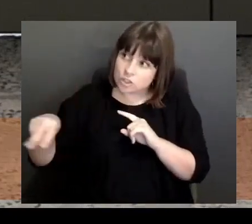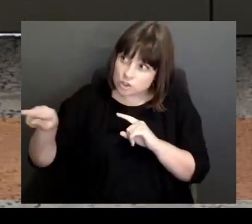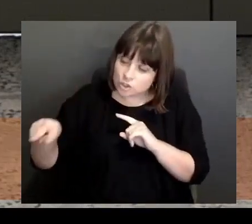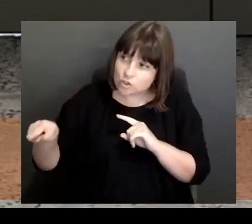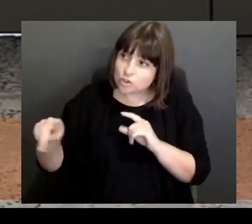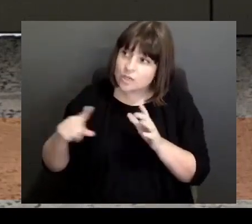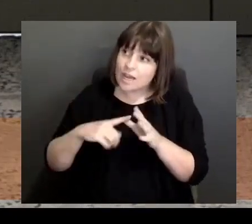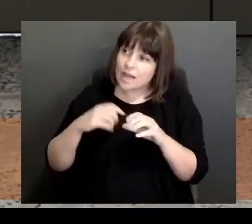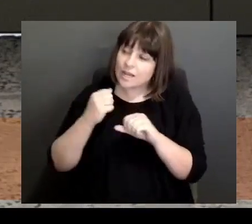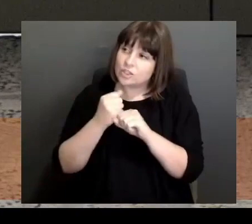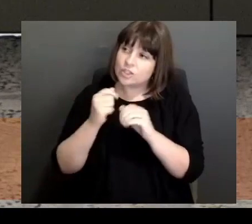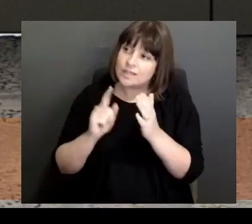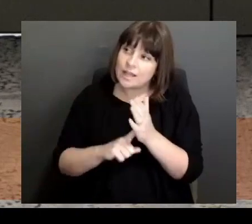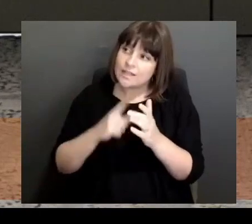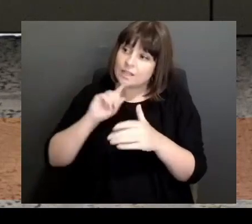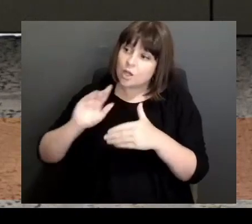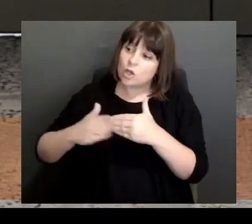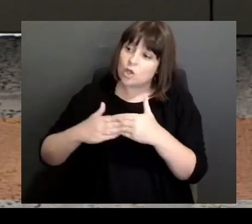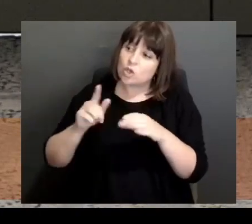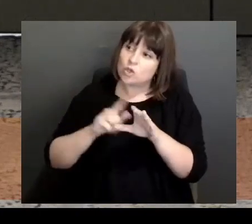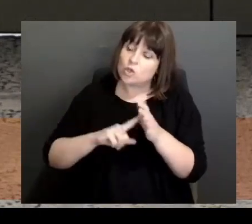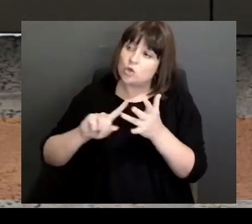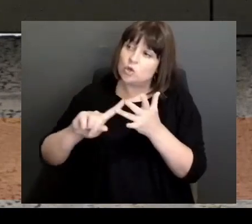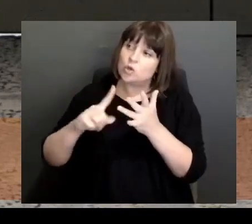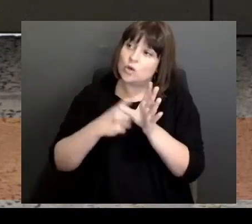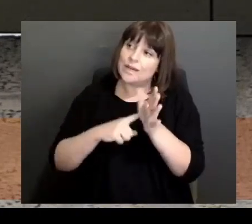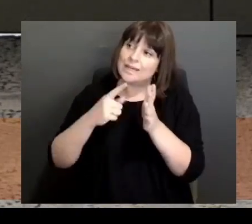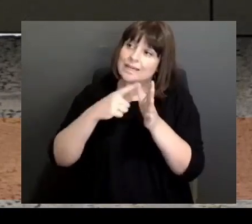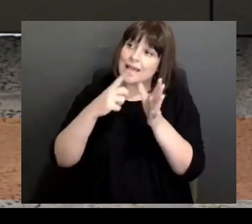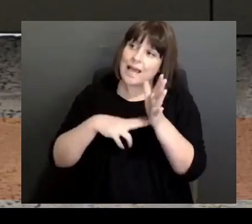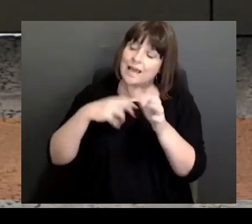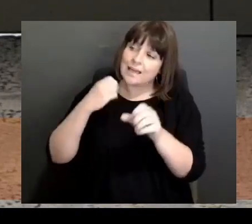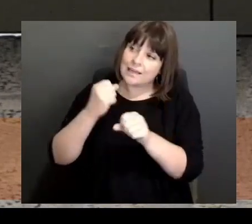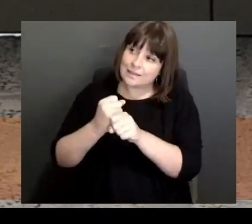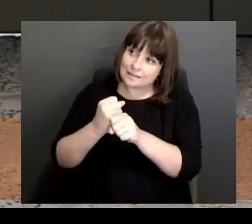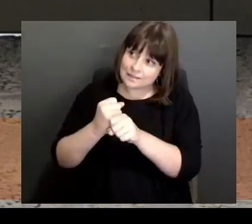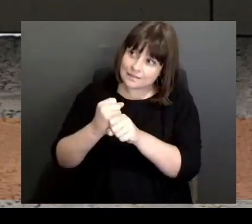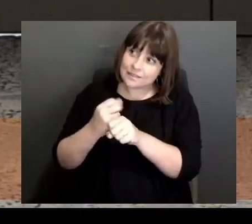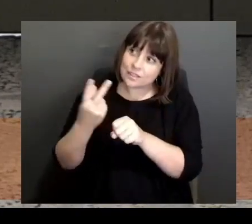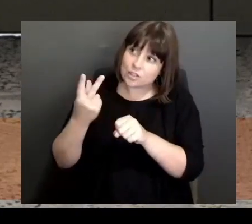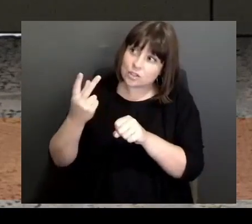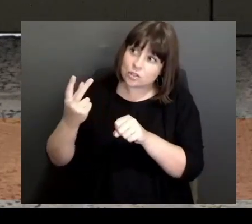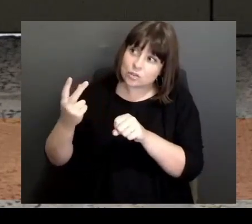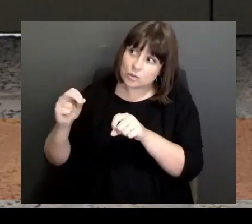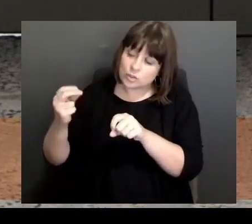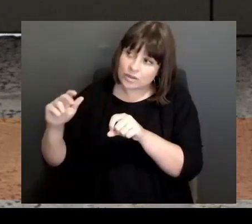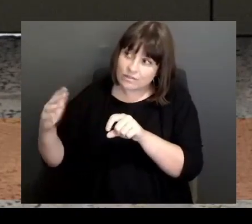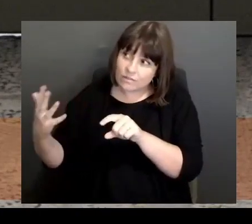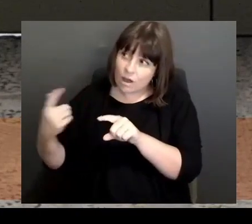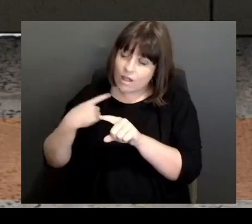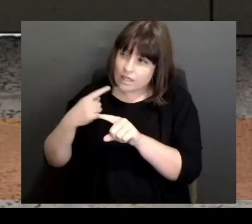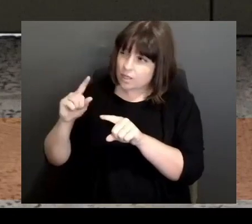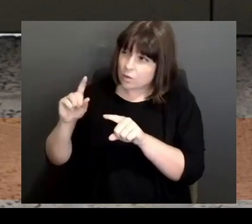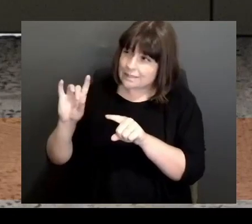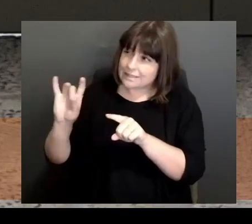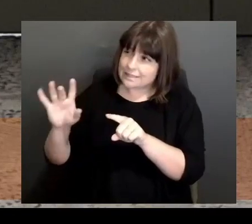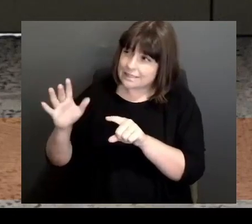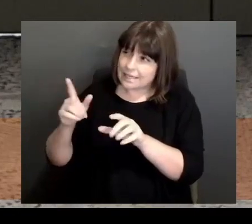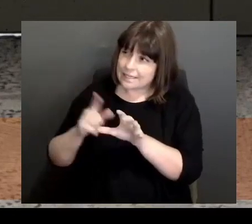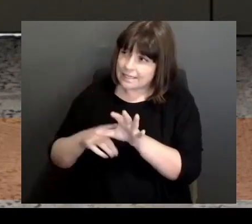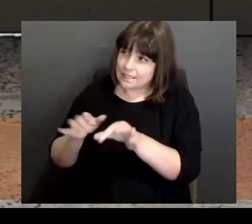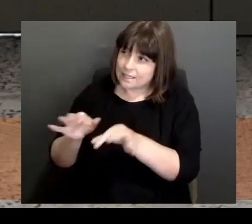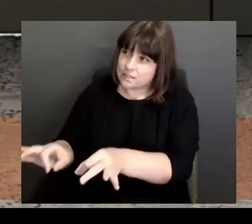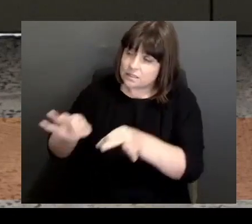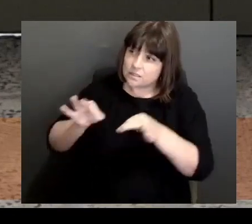A power station in 2035. That was about 10 years earlier than previously indicated?